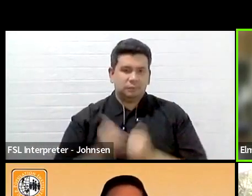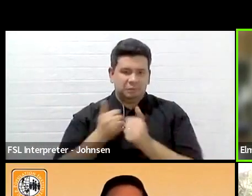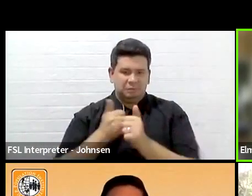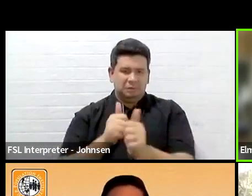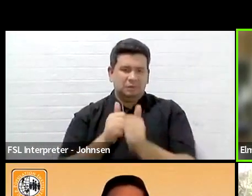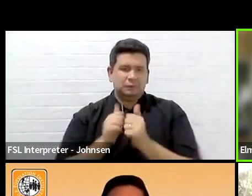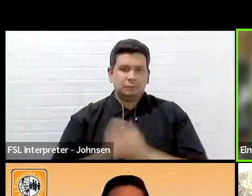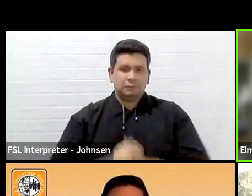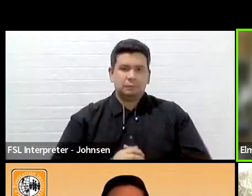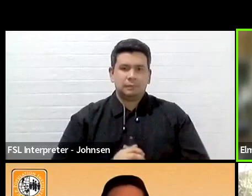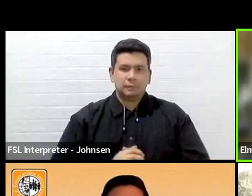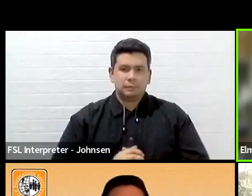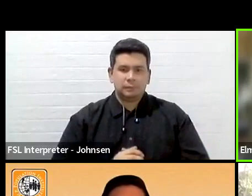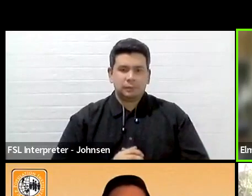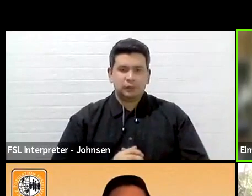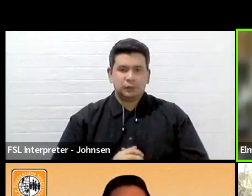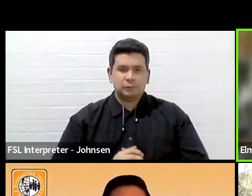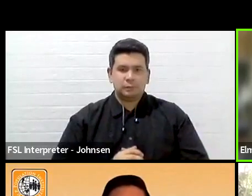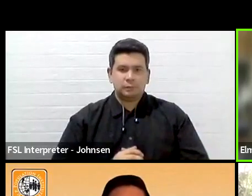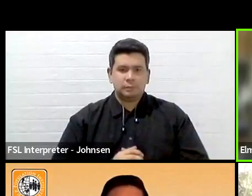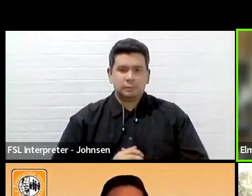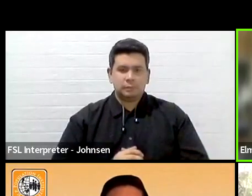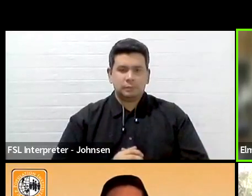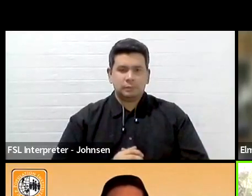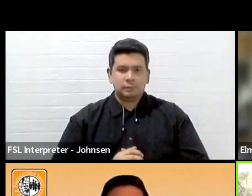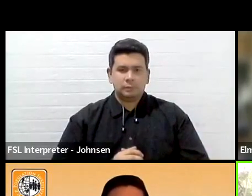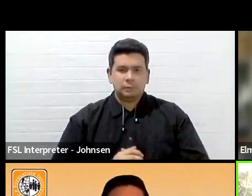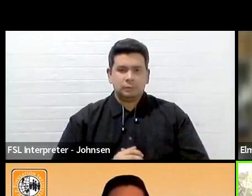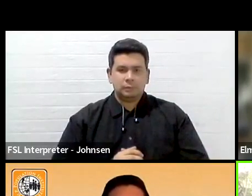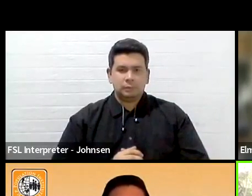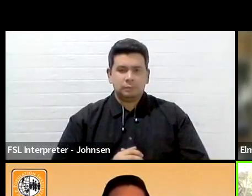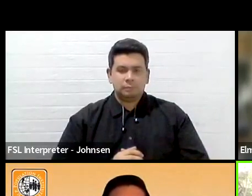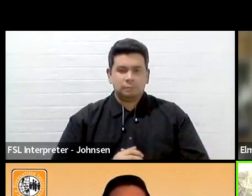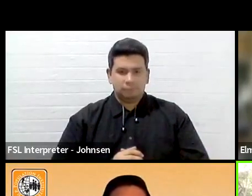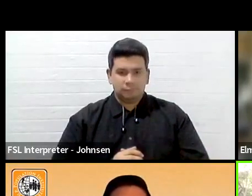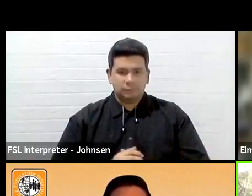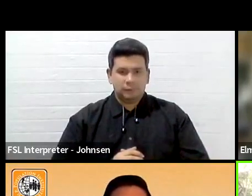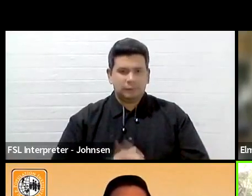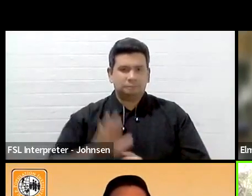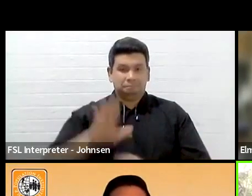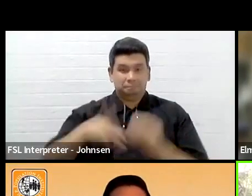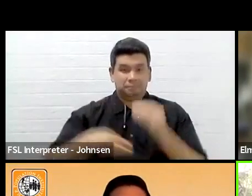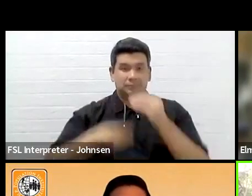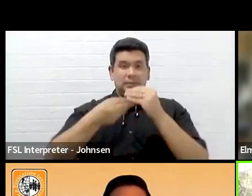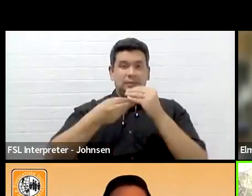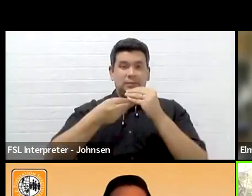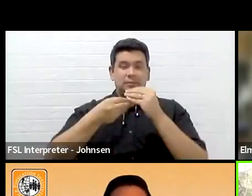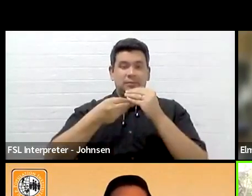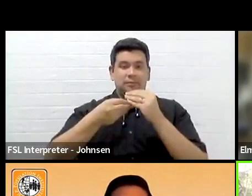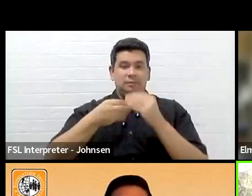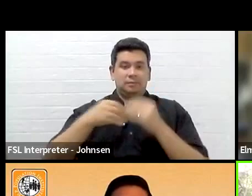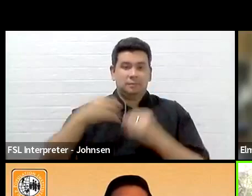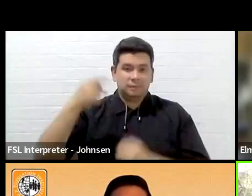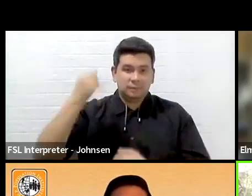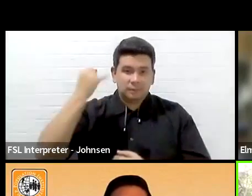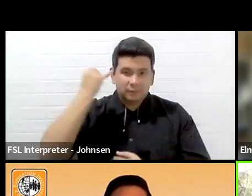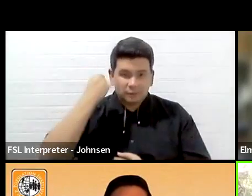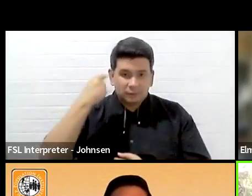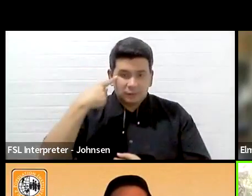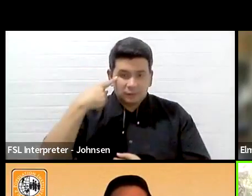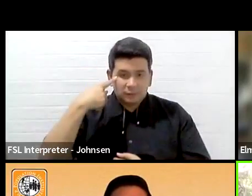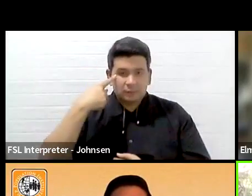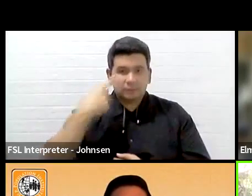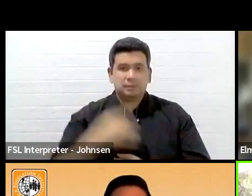So is there Professor Elma, can I add to that? Yeah, Doc GP. Actually, DOH